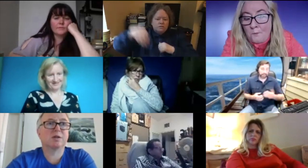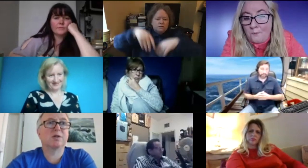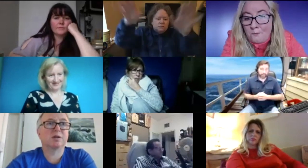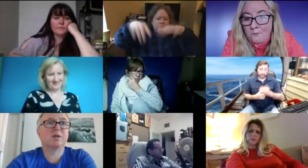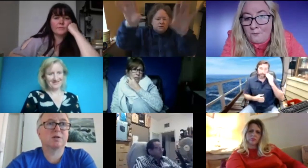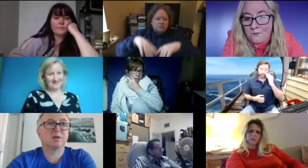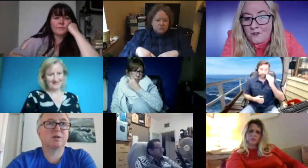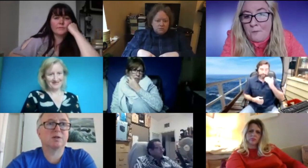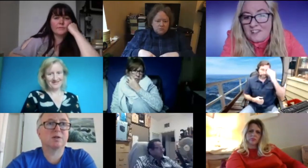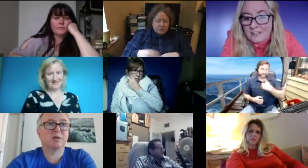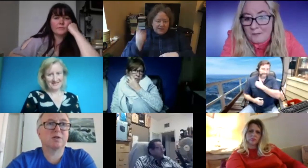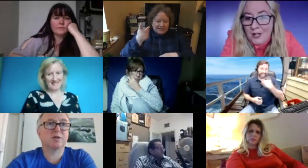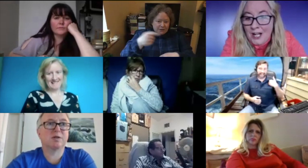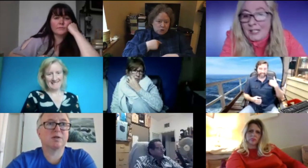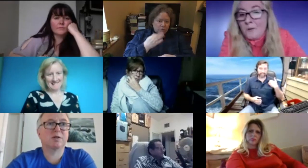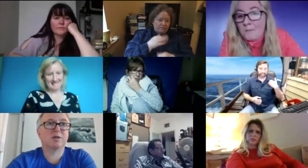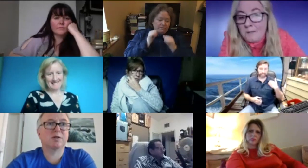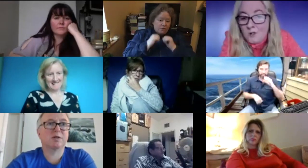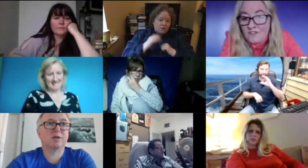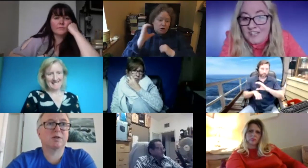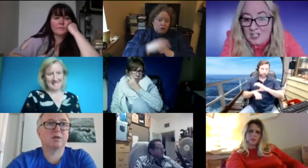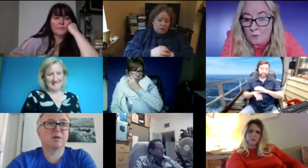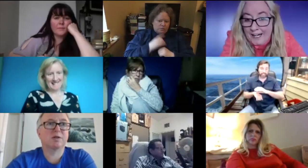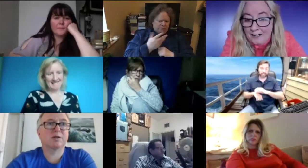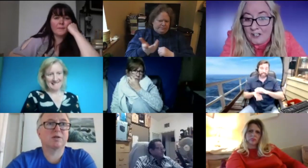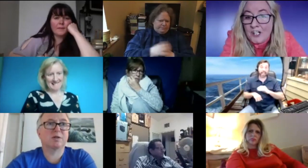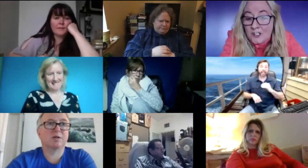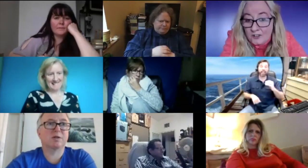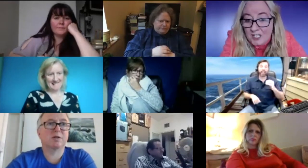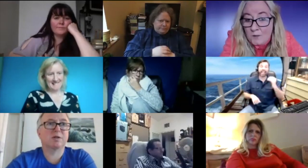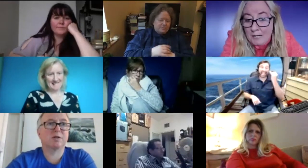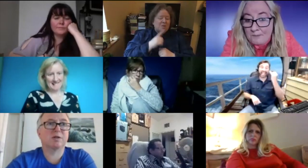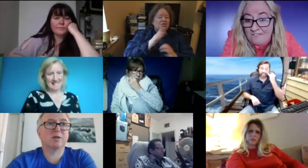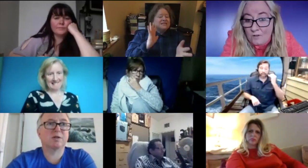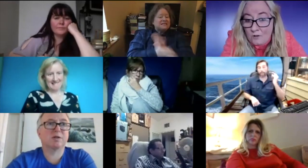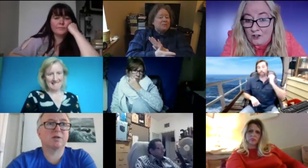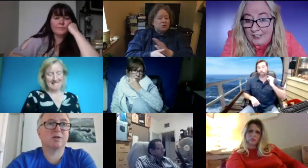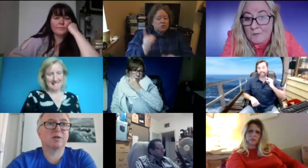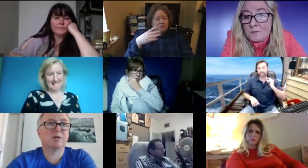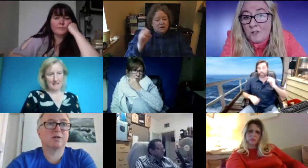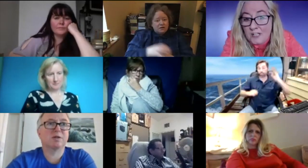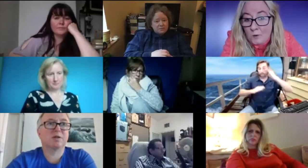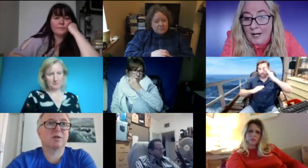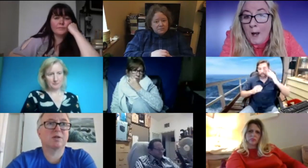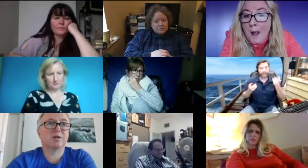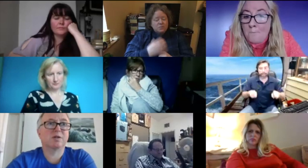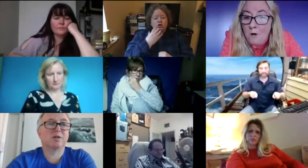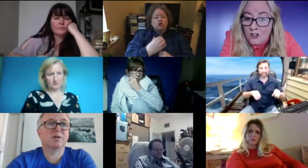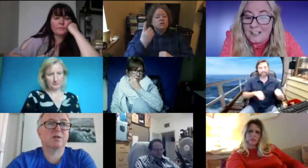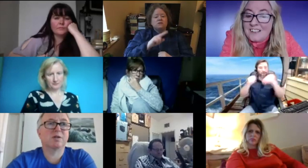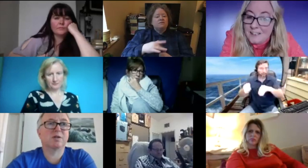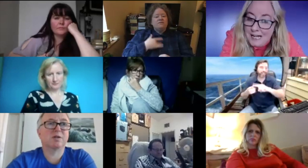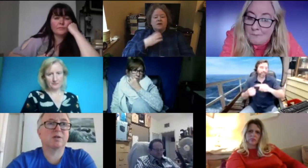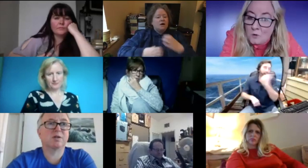were troublesome, they would have been moved elsewhere. So that's what happened to For the Cree. He was moved elsewhere,